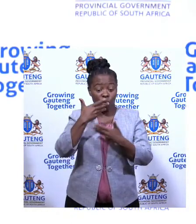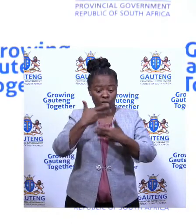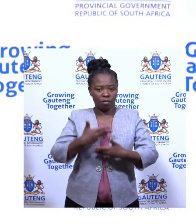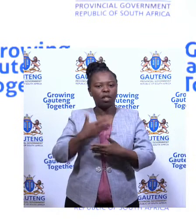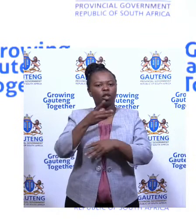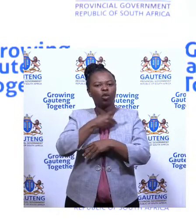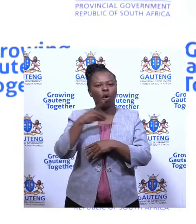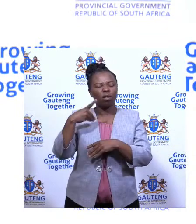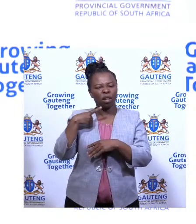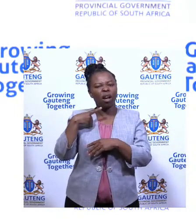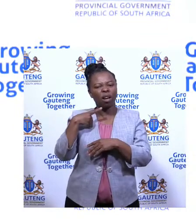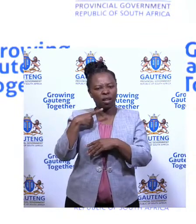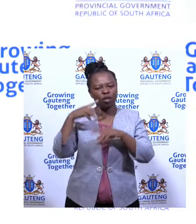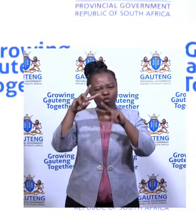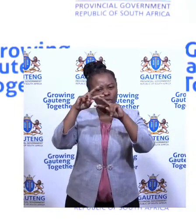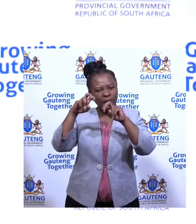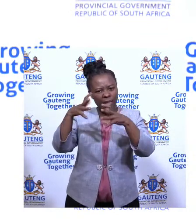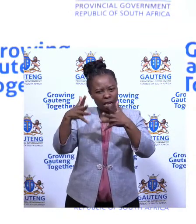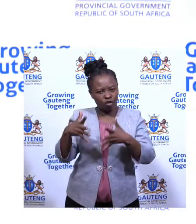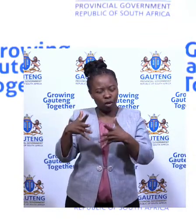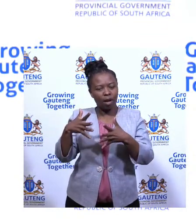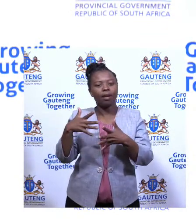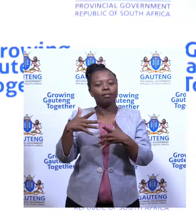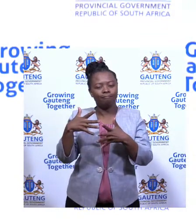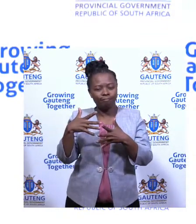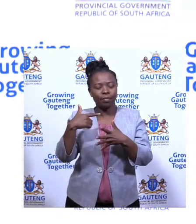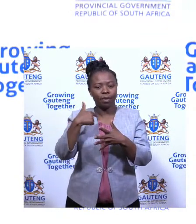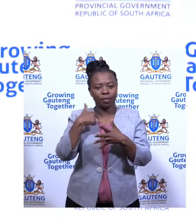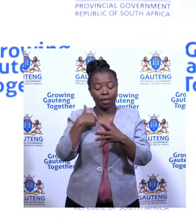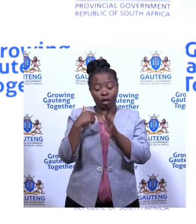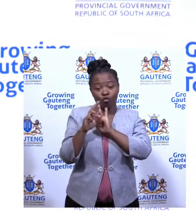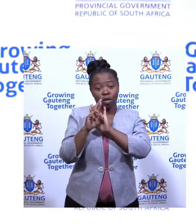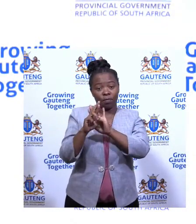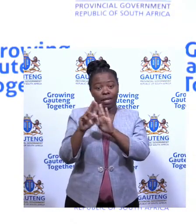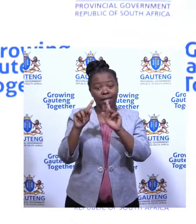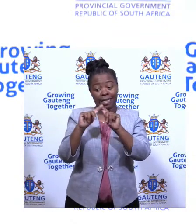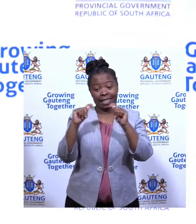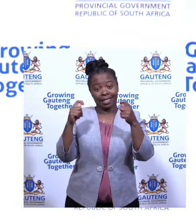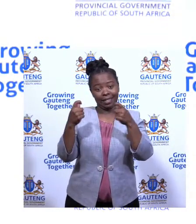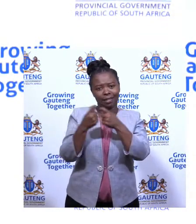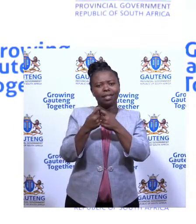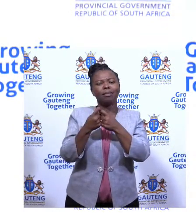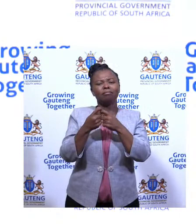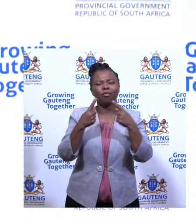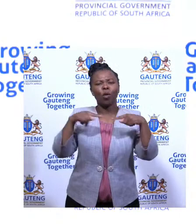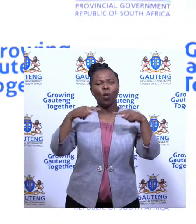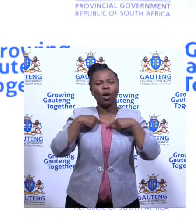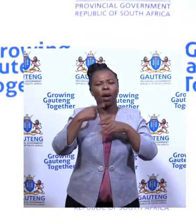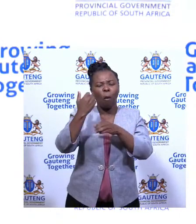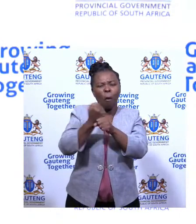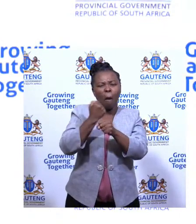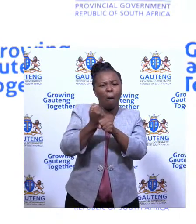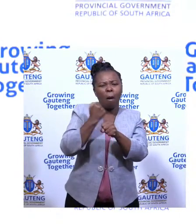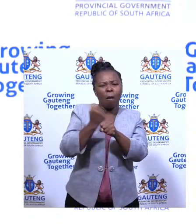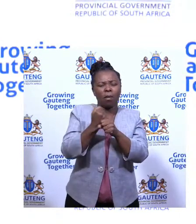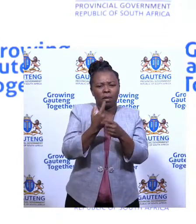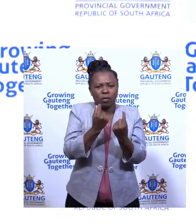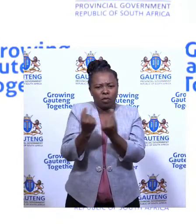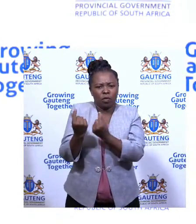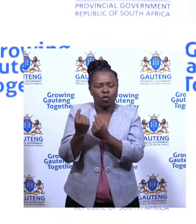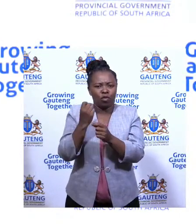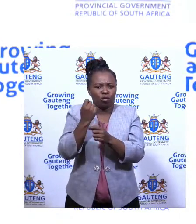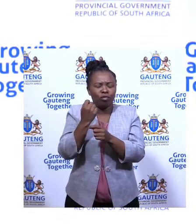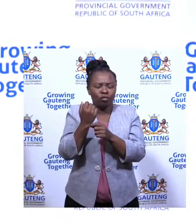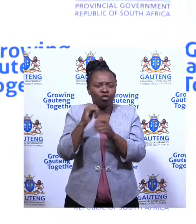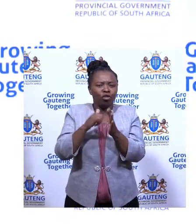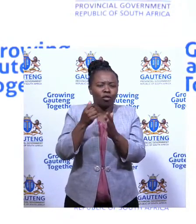Region Observatory, and I'm representing a team of our researchers and some of the work that we've been doing to try and understand some of the impacts of COVID,